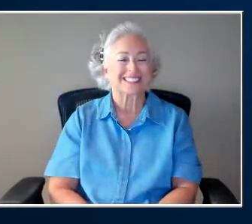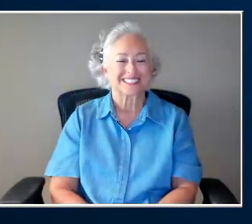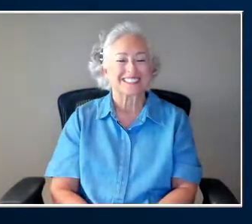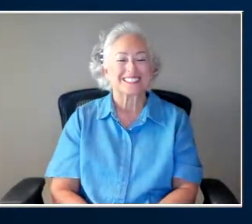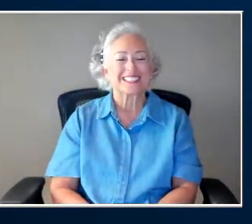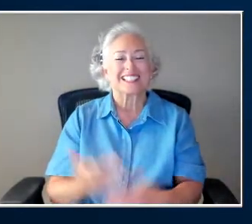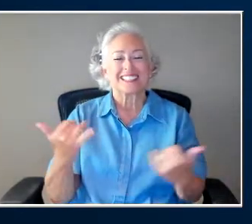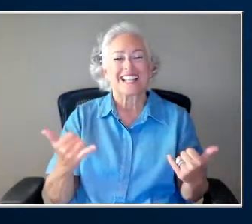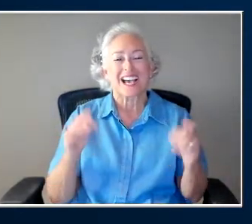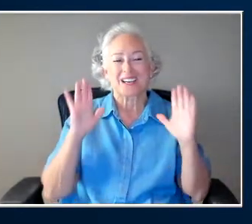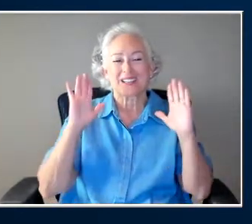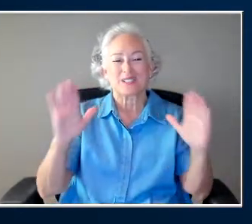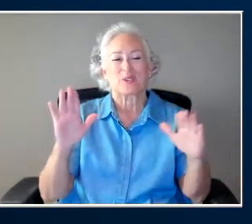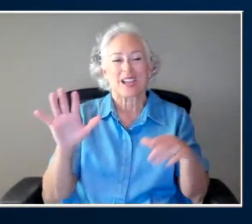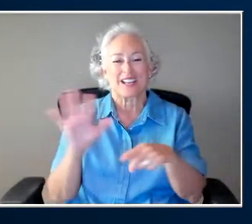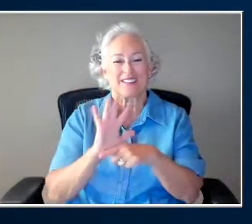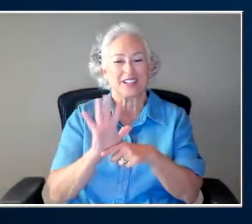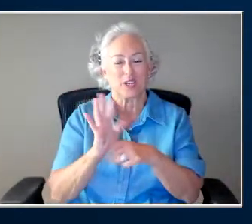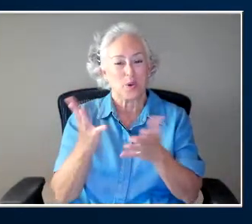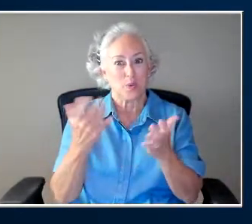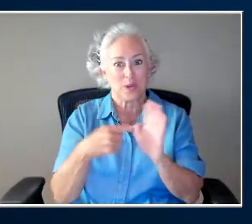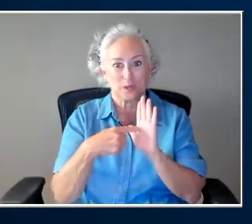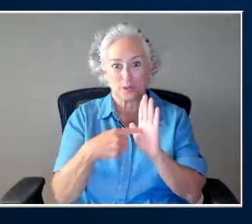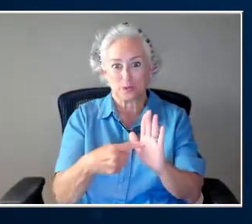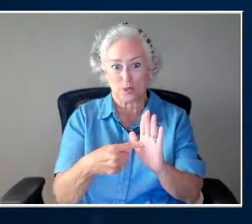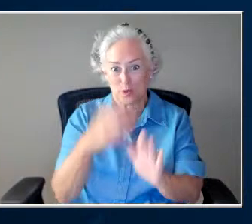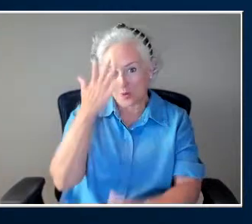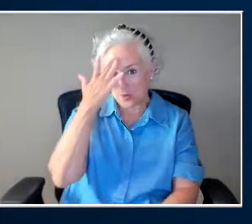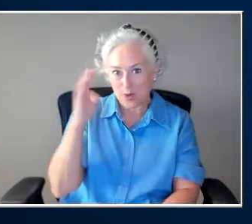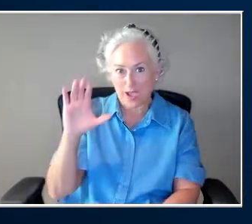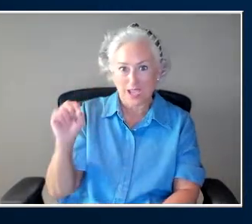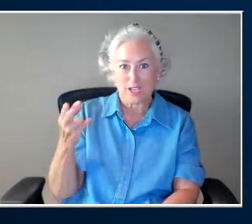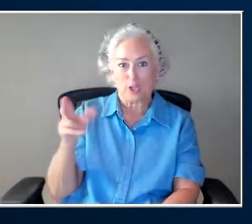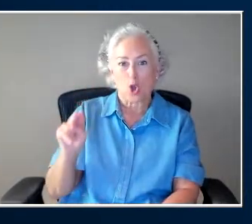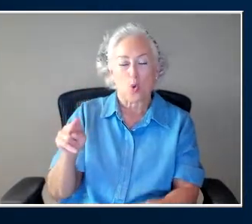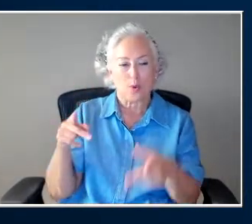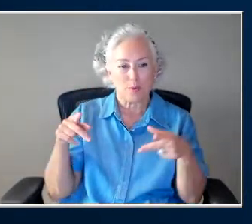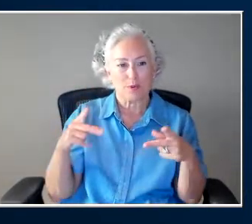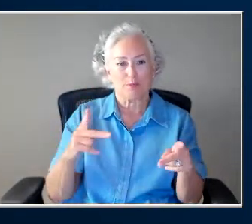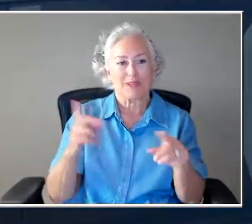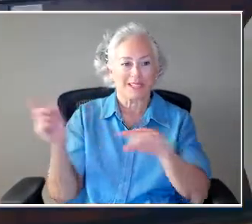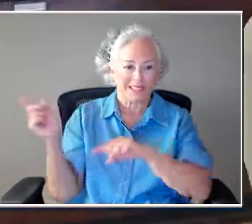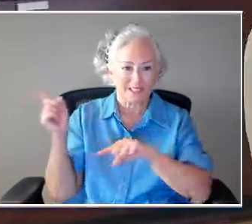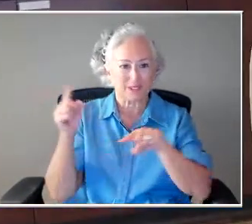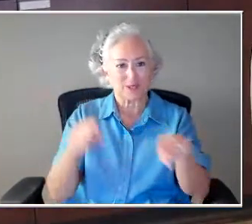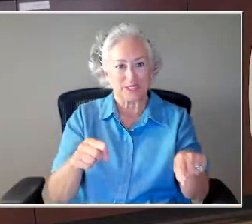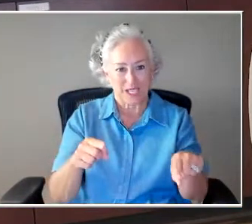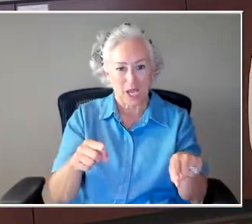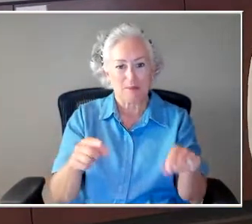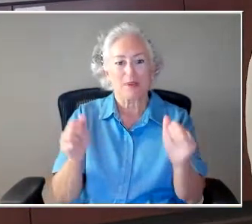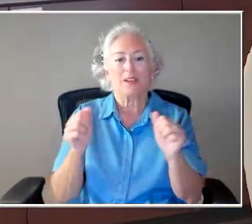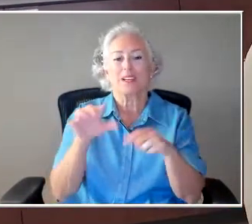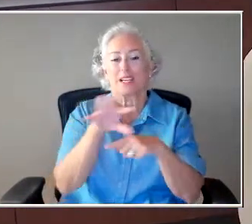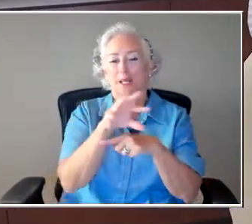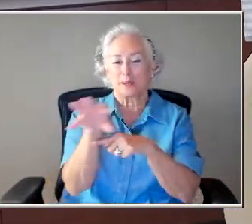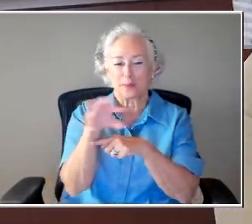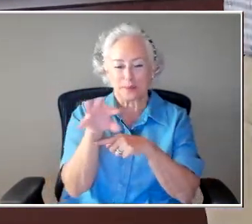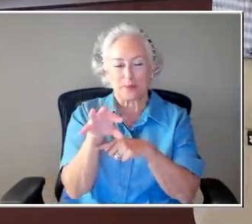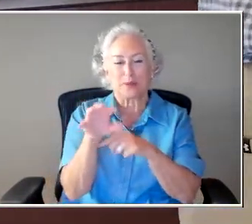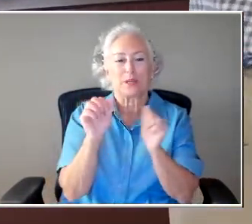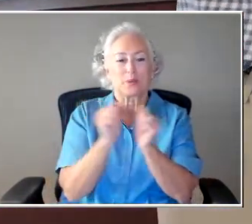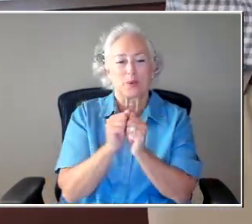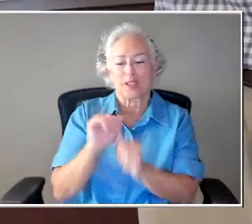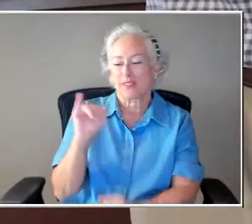fantastic video we want to show you because Cohen was kind enough to let us bring a camera into one of his sessions with Jake. Jake, you start